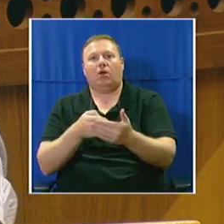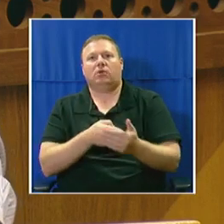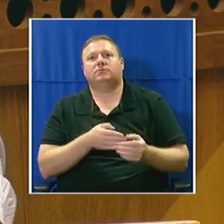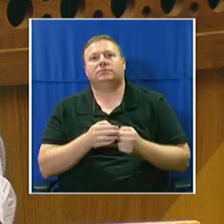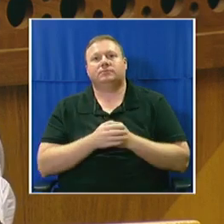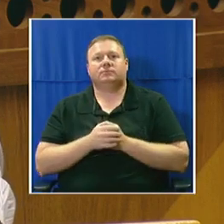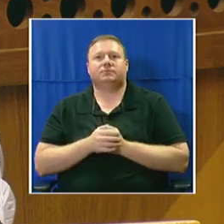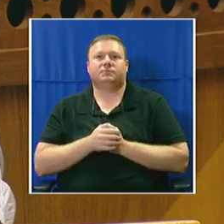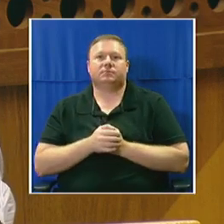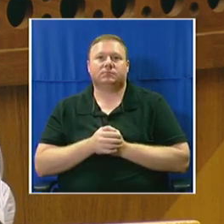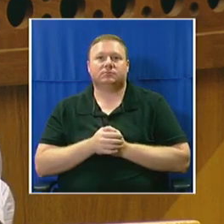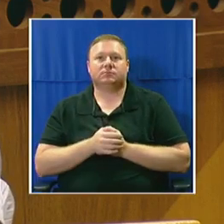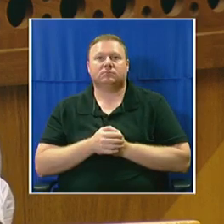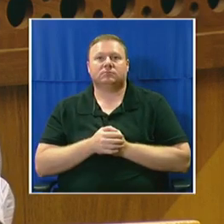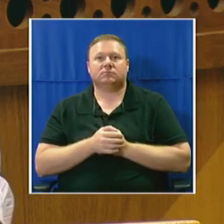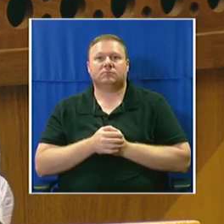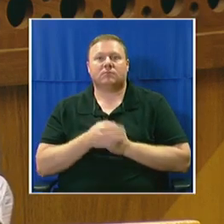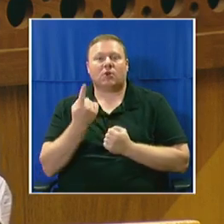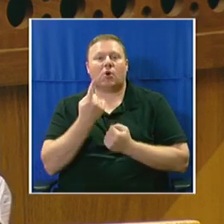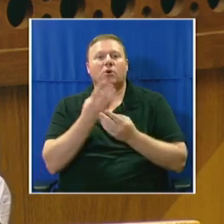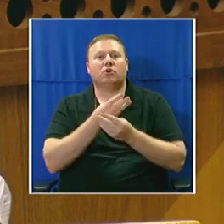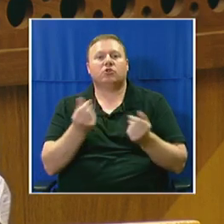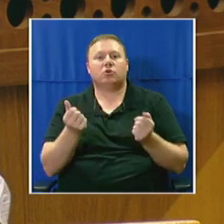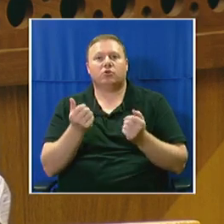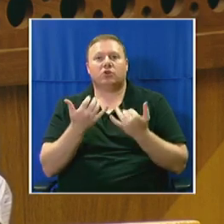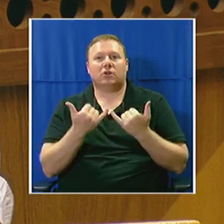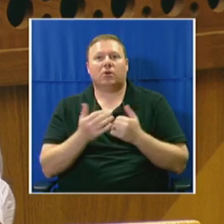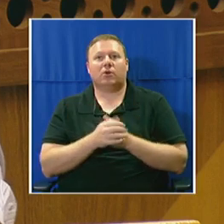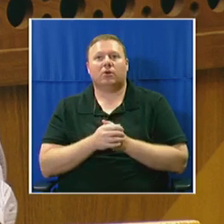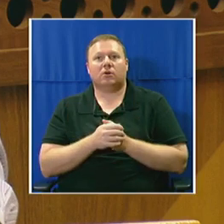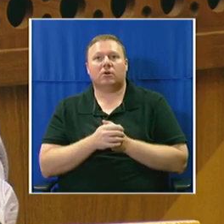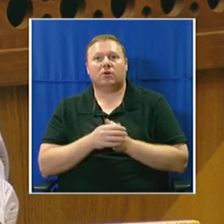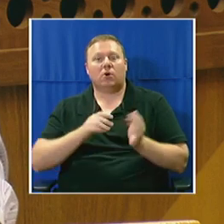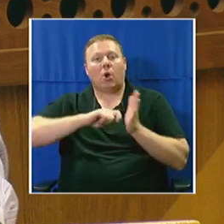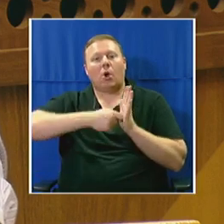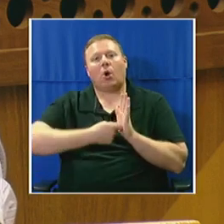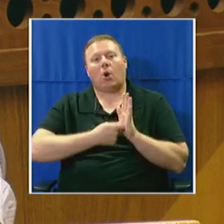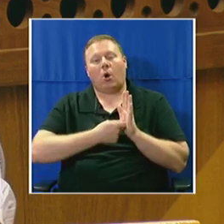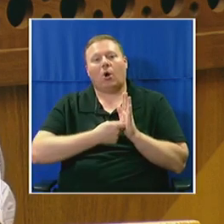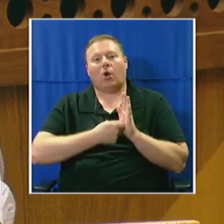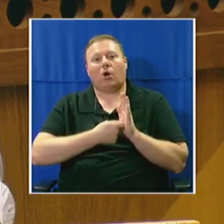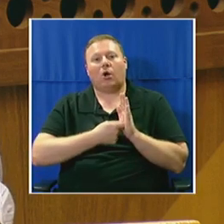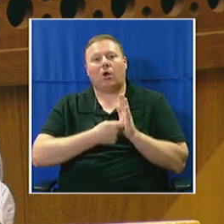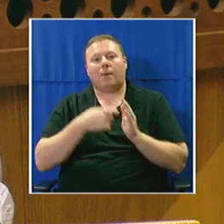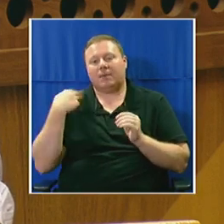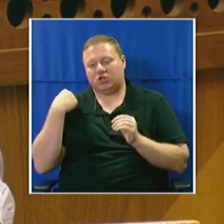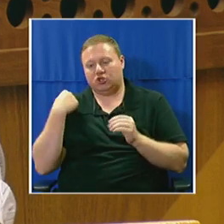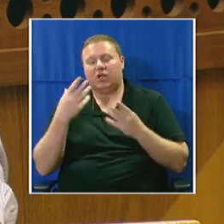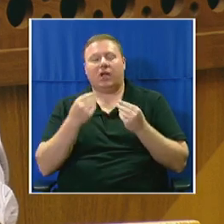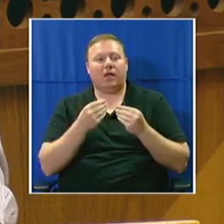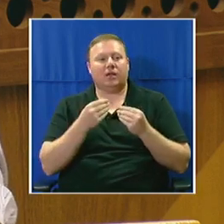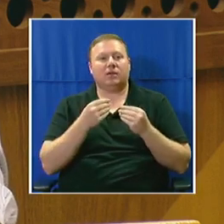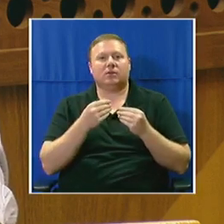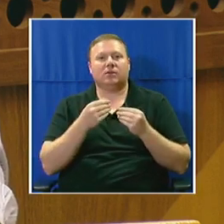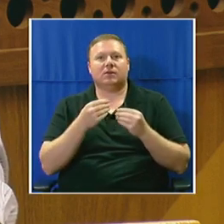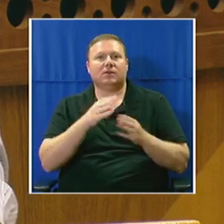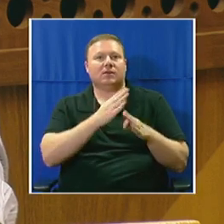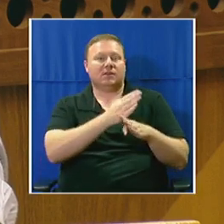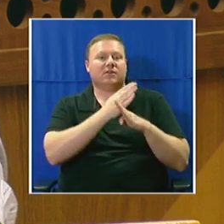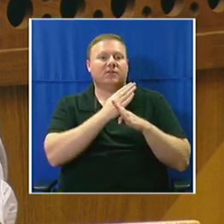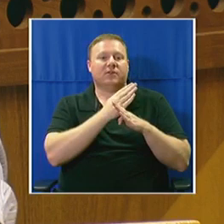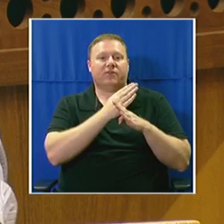IR relevancy in the global defense Market with closures and job losses as we speak if silly red